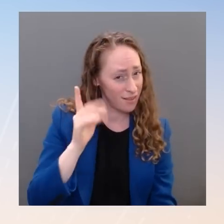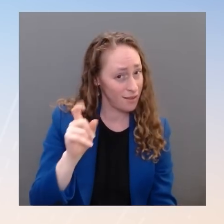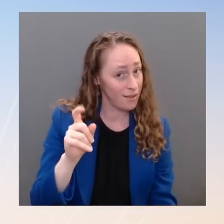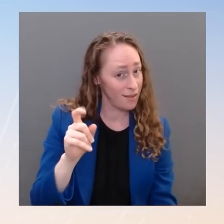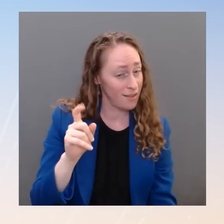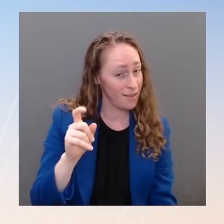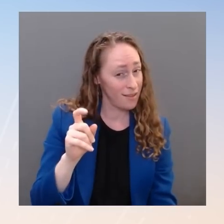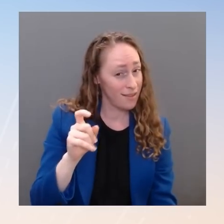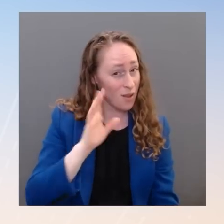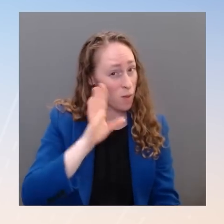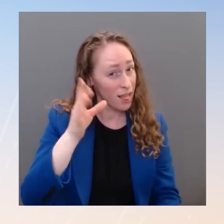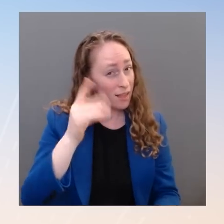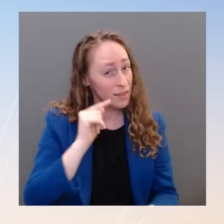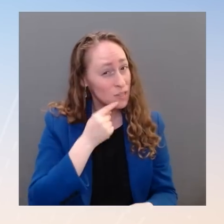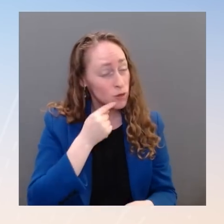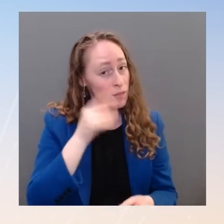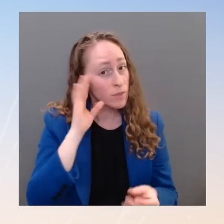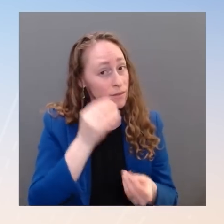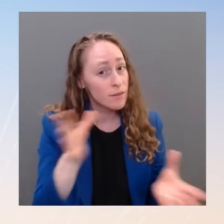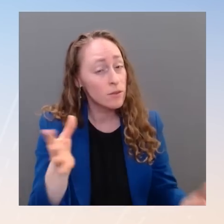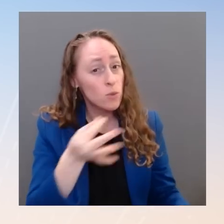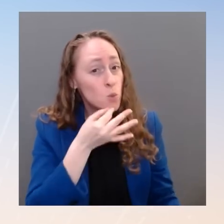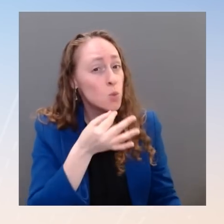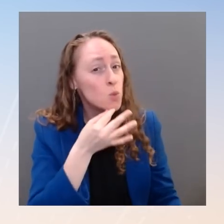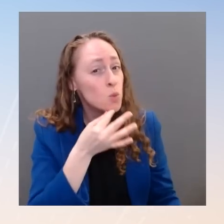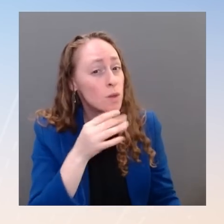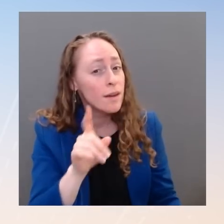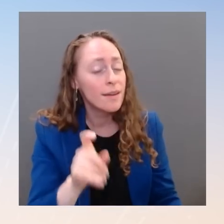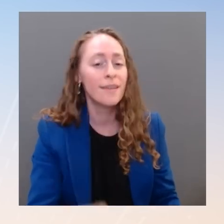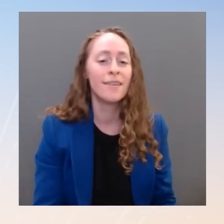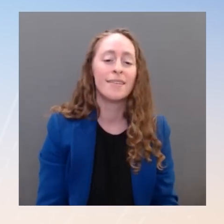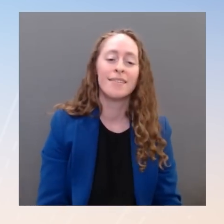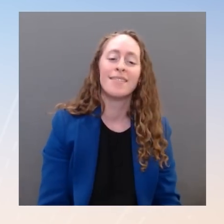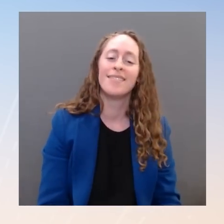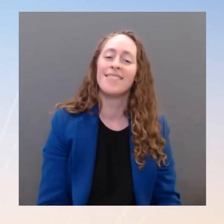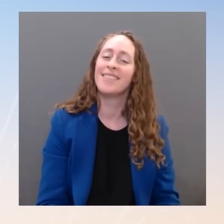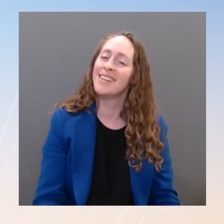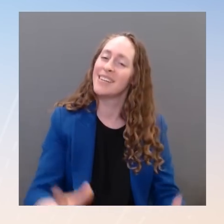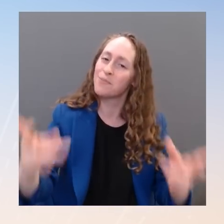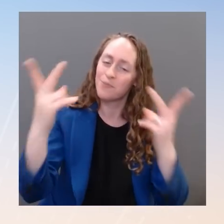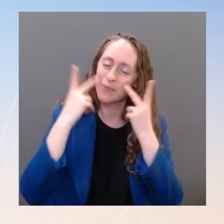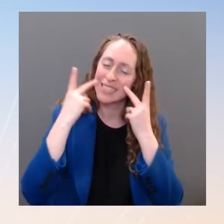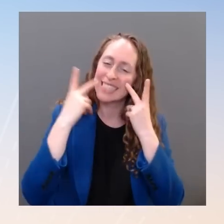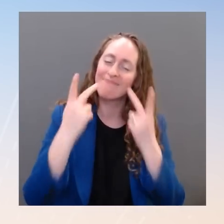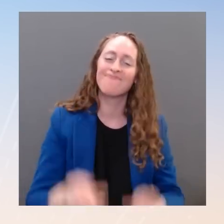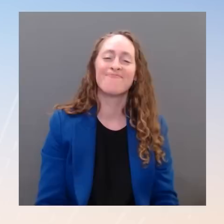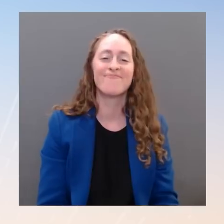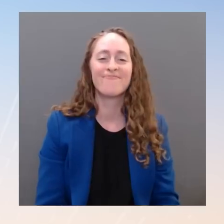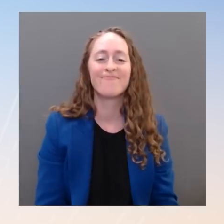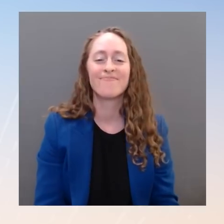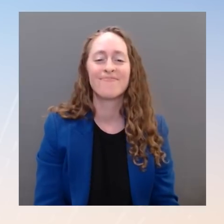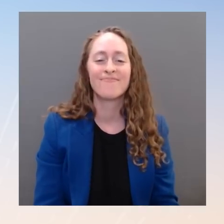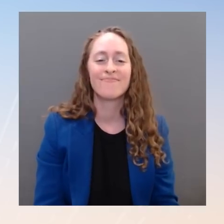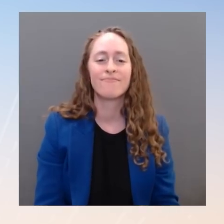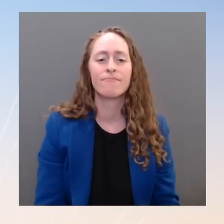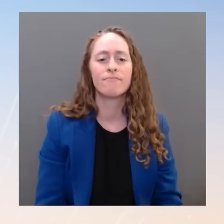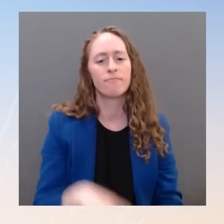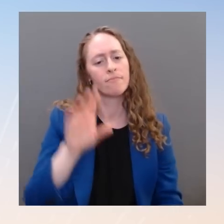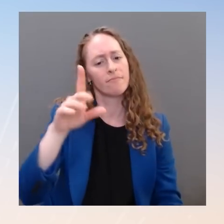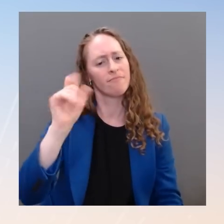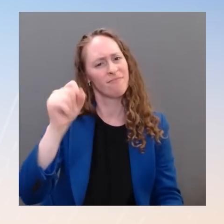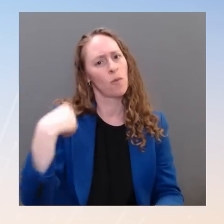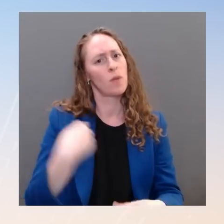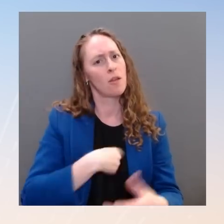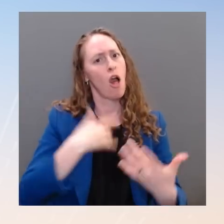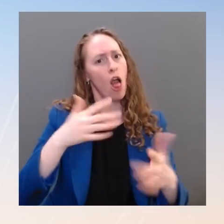see. Obviously, we have to continue a policy process. The president will make a decision. And once we have a decision to make, we'll of